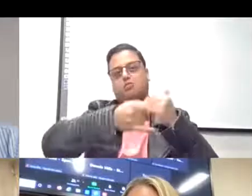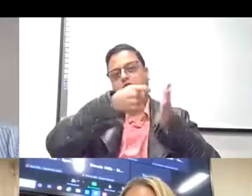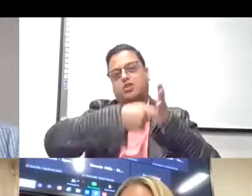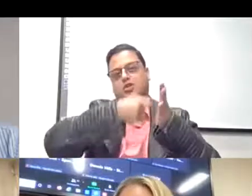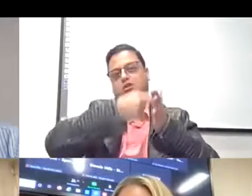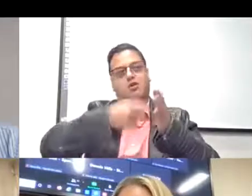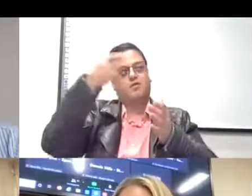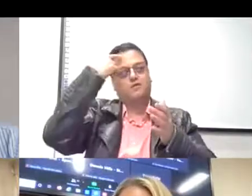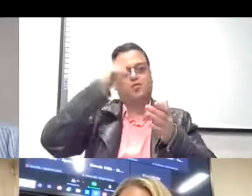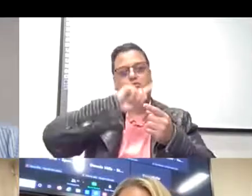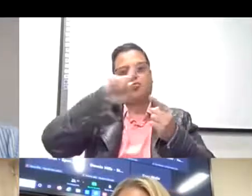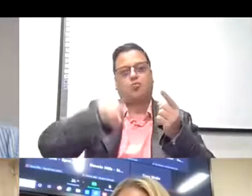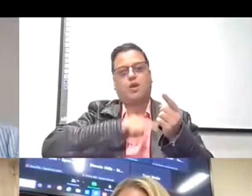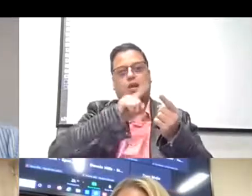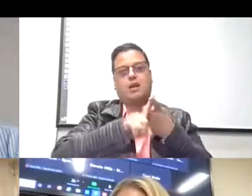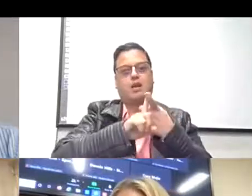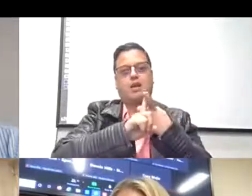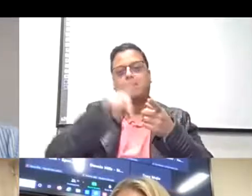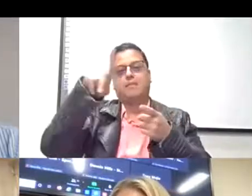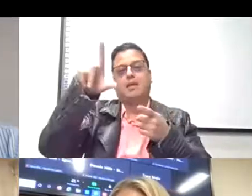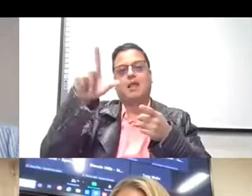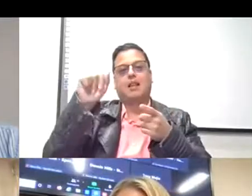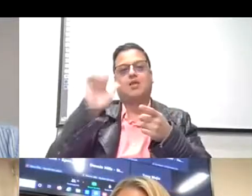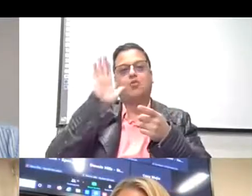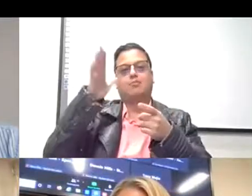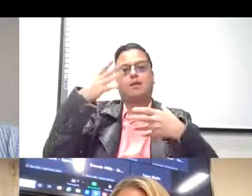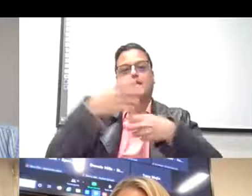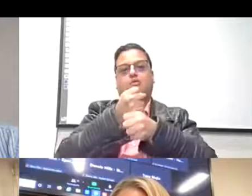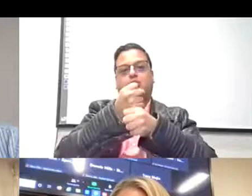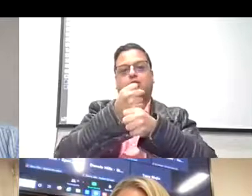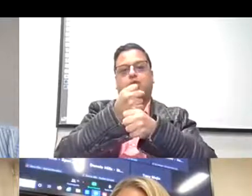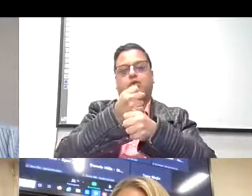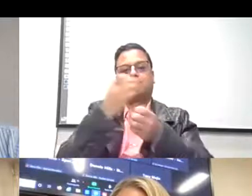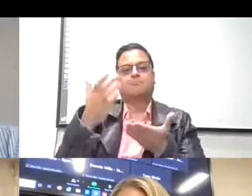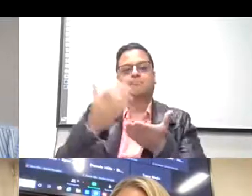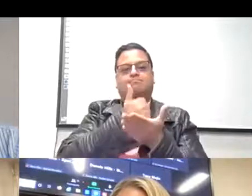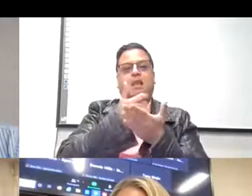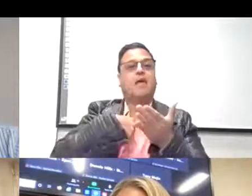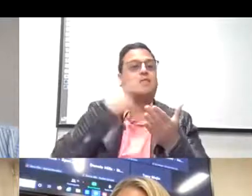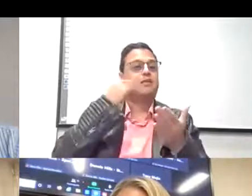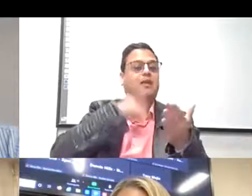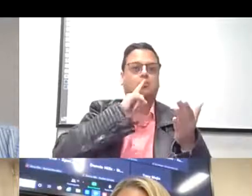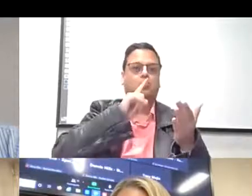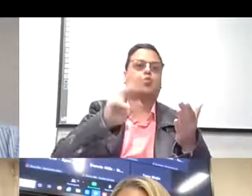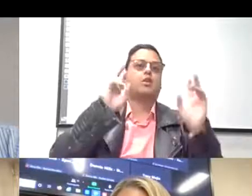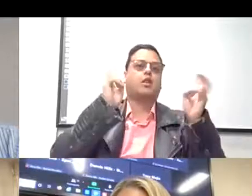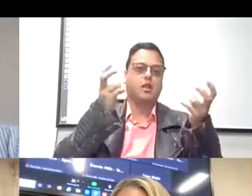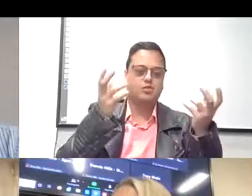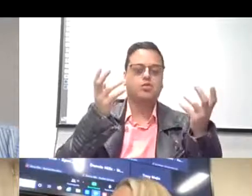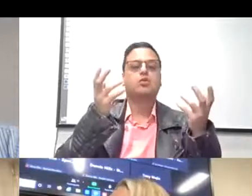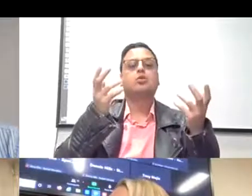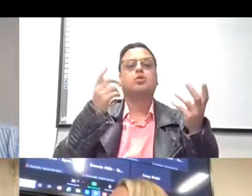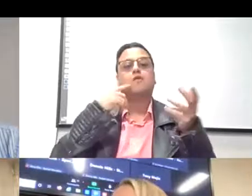when a PLA would be required. I think that this is the real issue. I mean, for